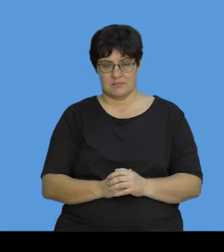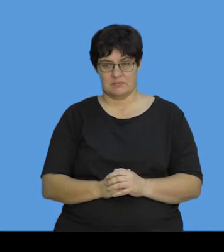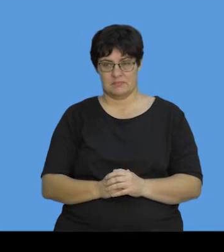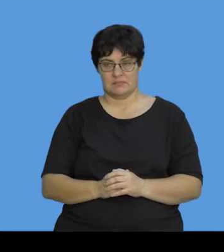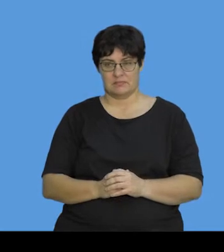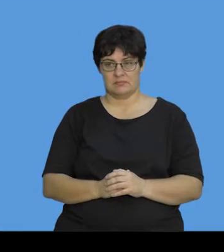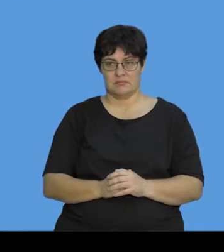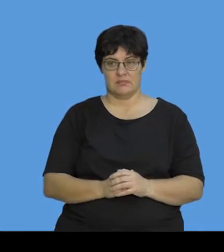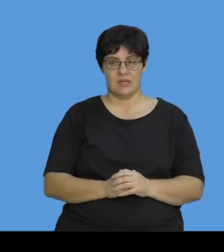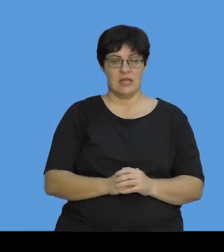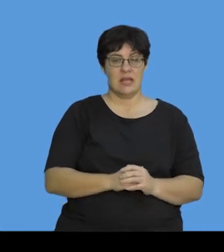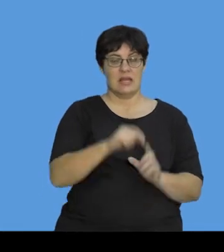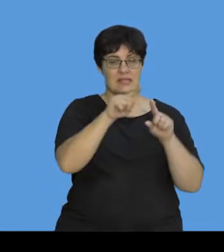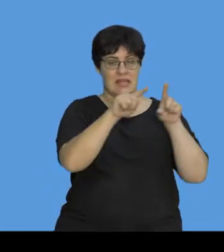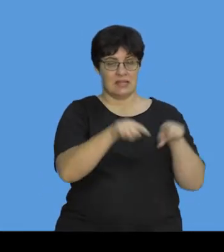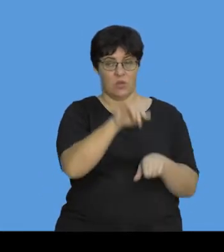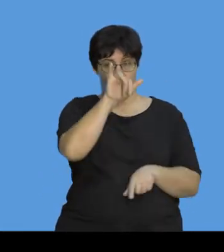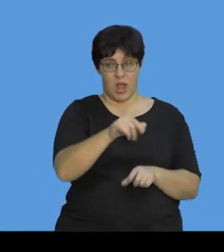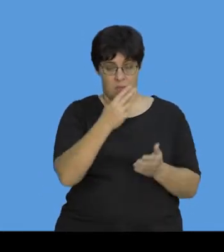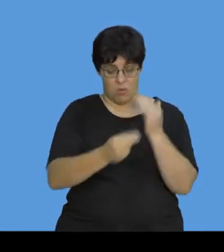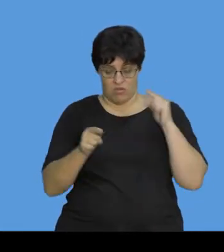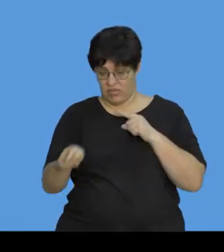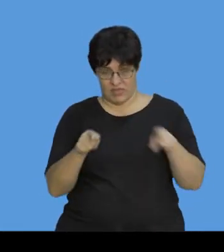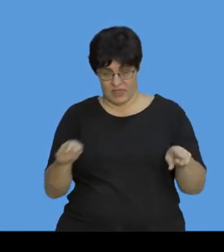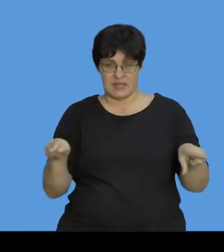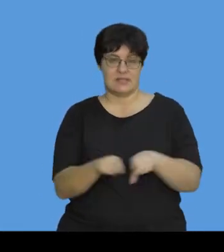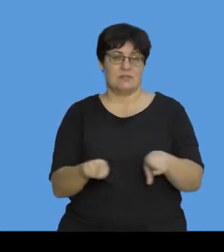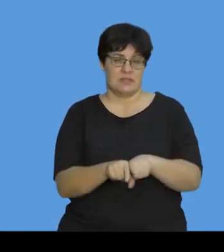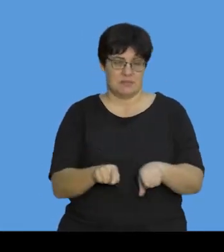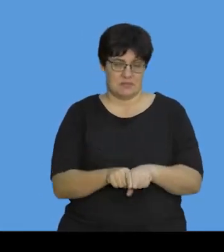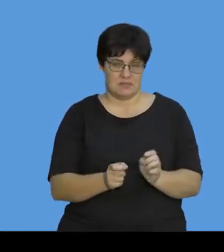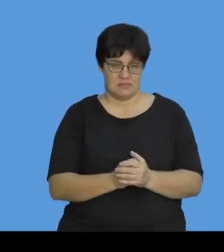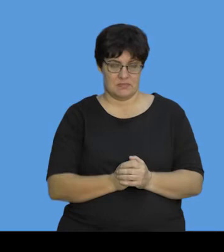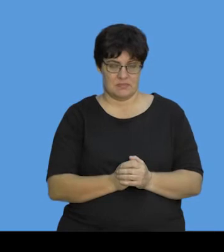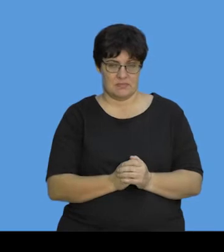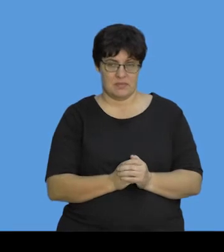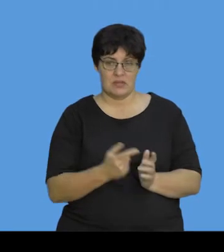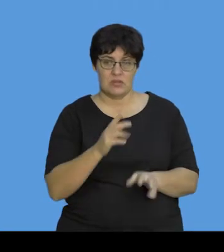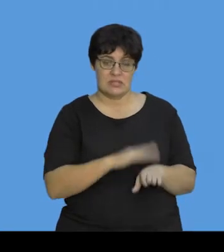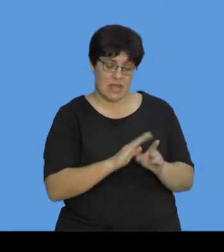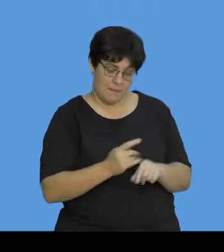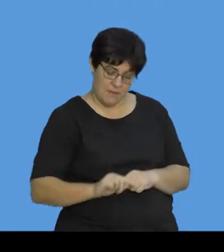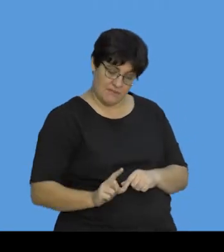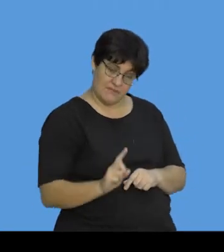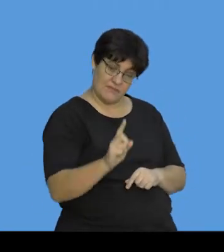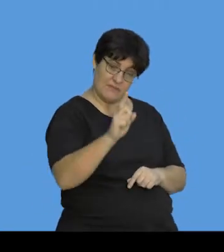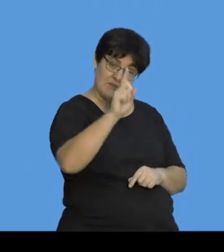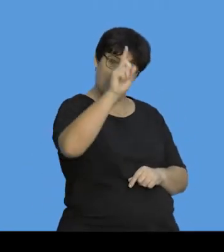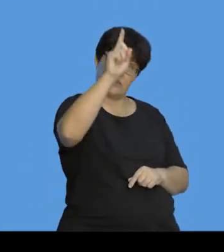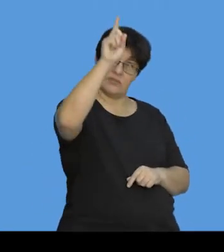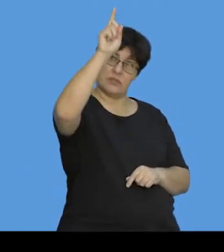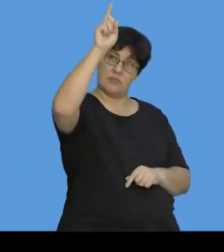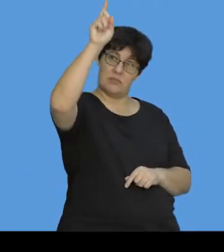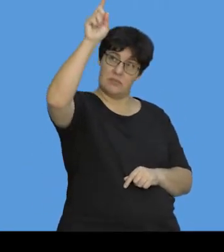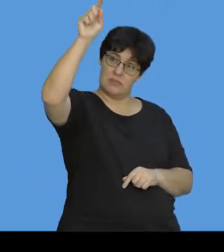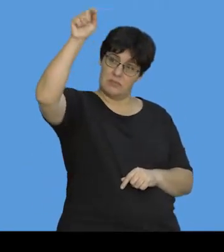The delta y in both of these are the same. So it takes a certain amount of time to stop